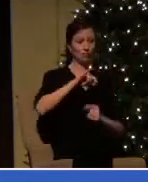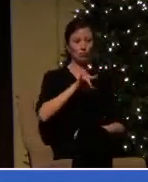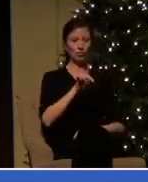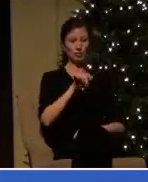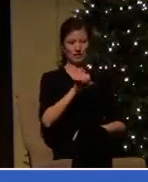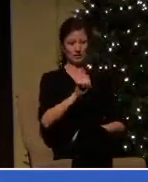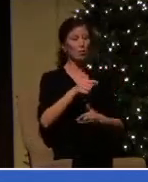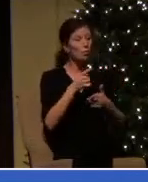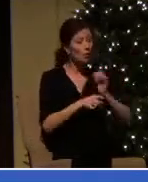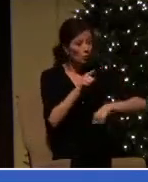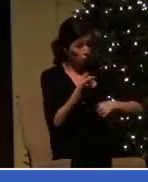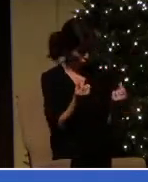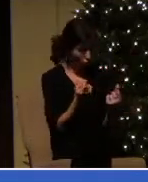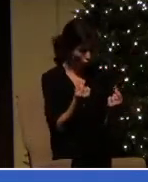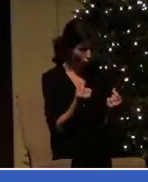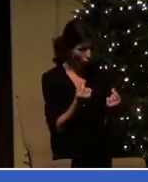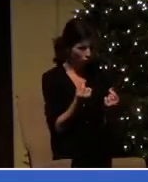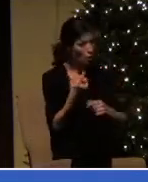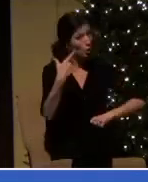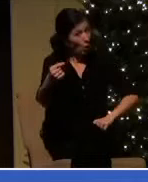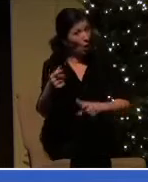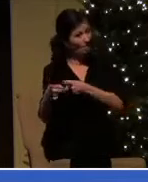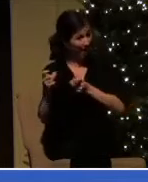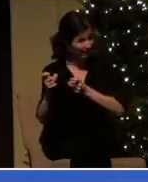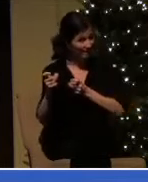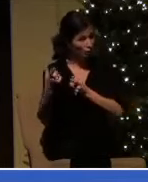you are about to do, do quickly.